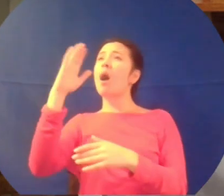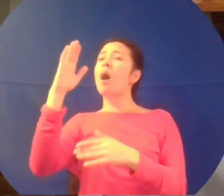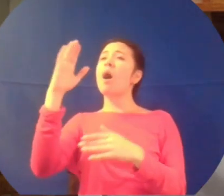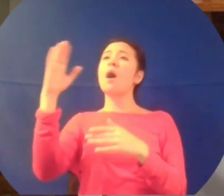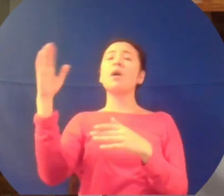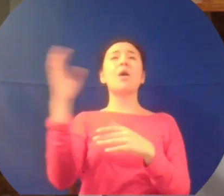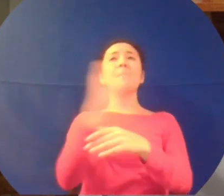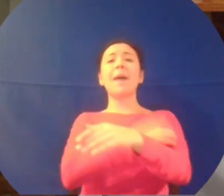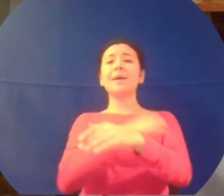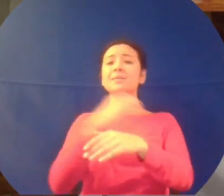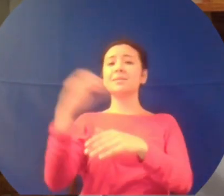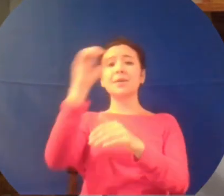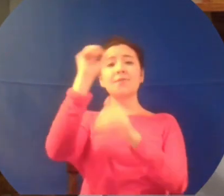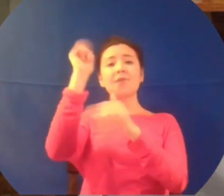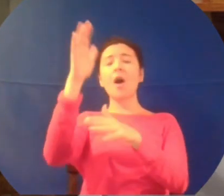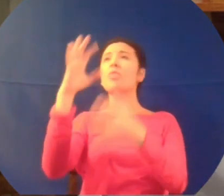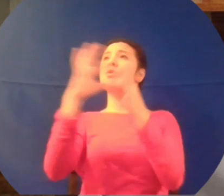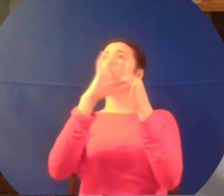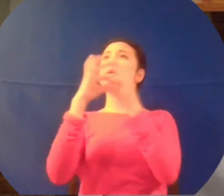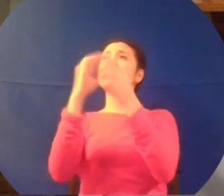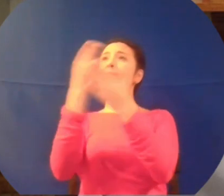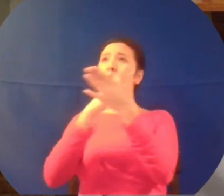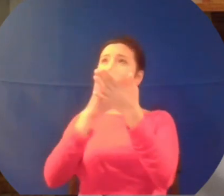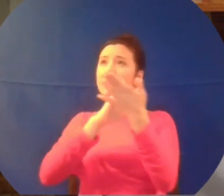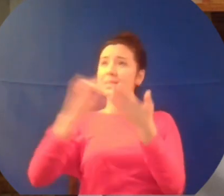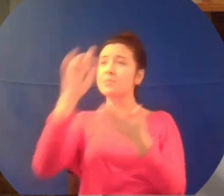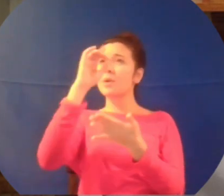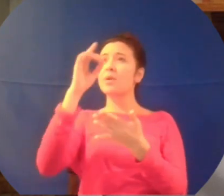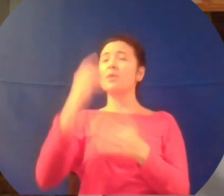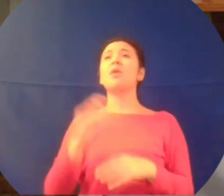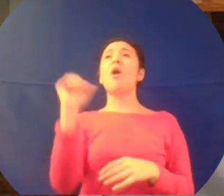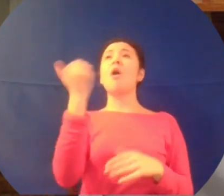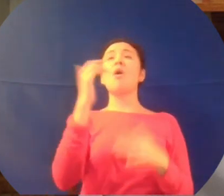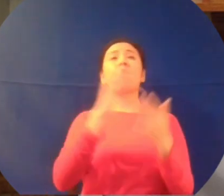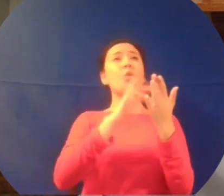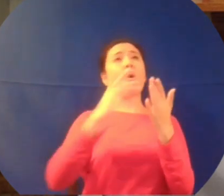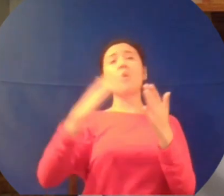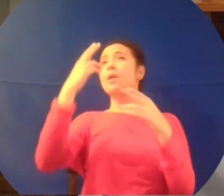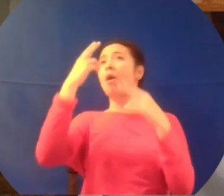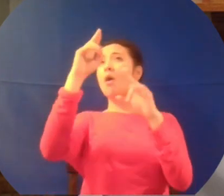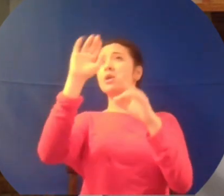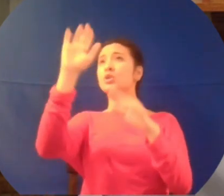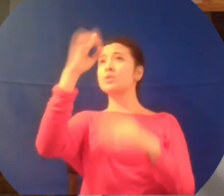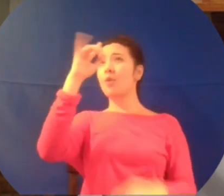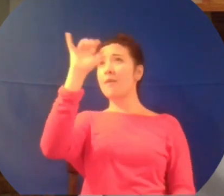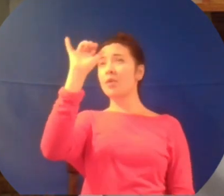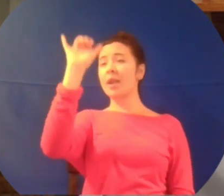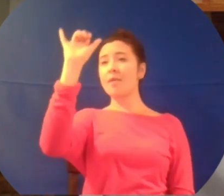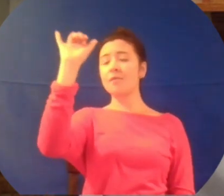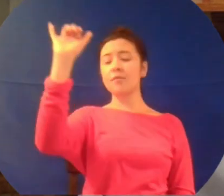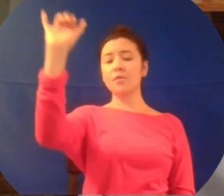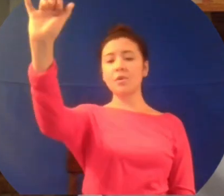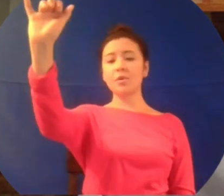the unity of the Holy Spirit, all glory and honor is yours forever and ever.